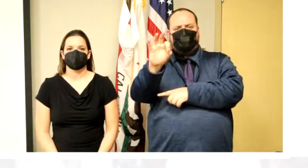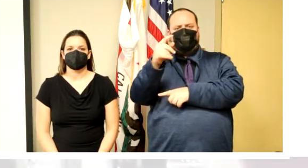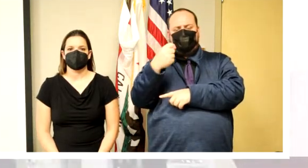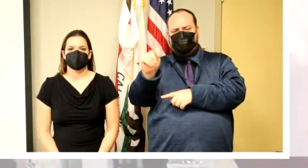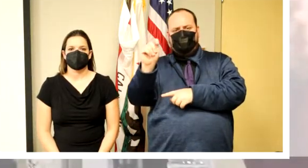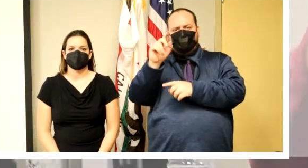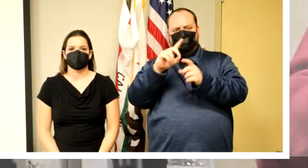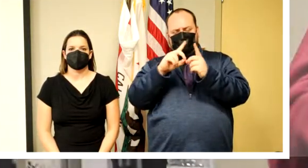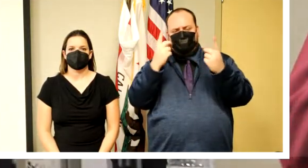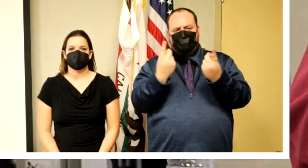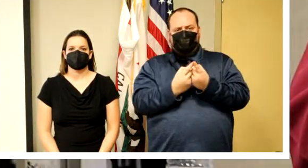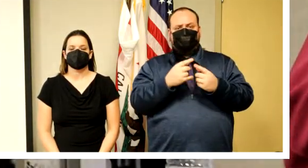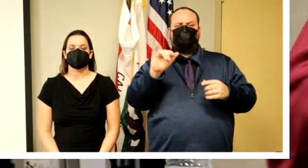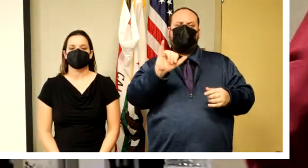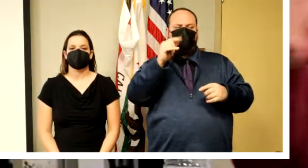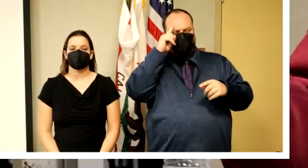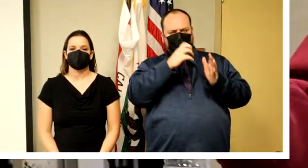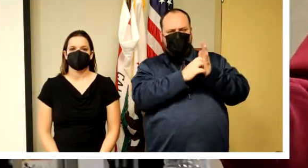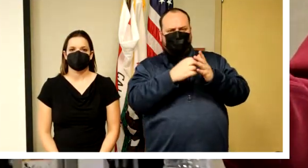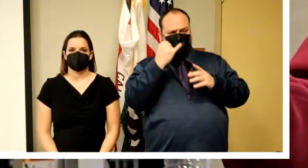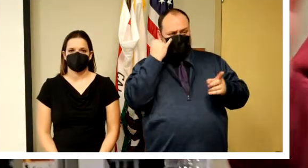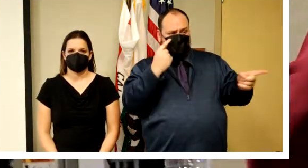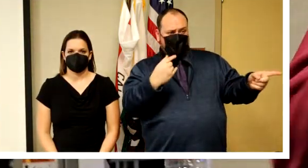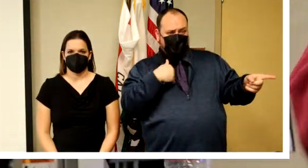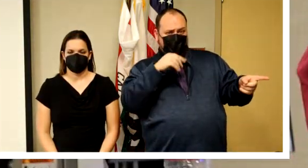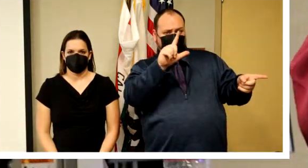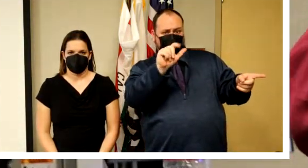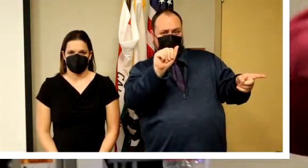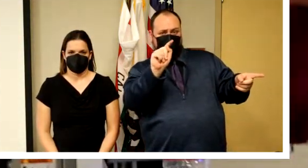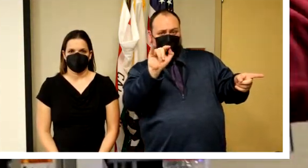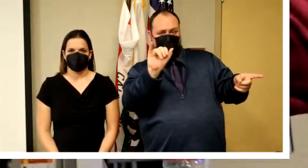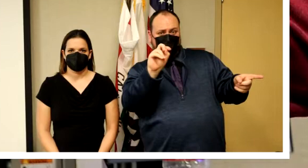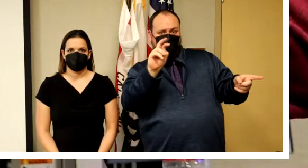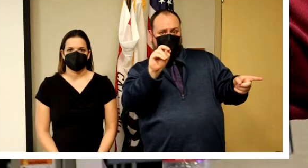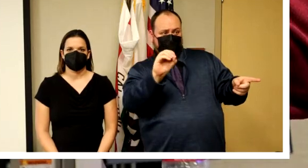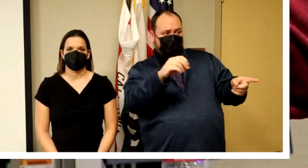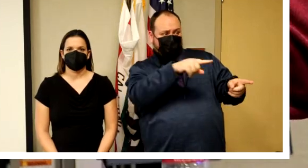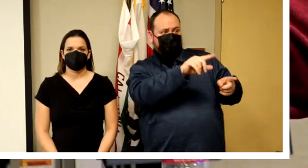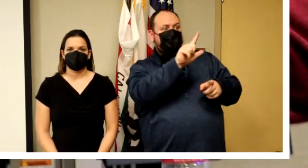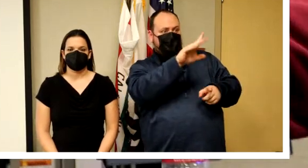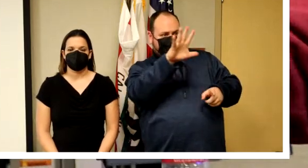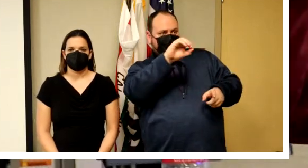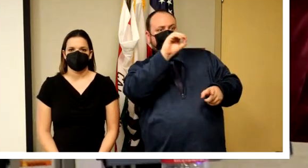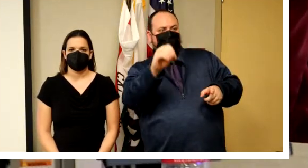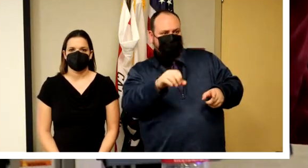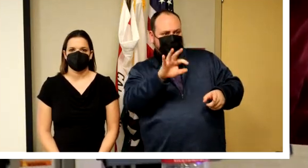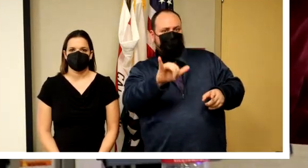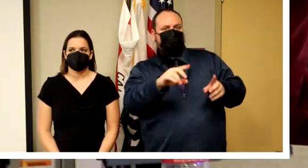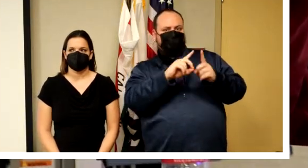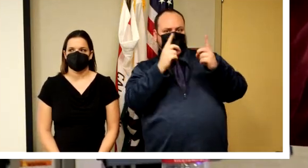we have a Latino population that's 25% of this district, but it's all evenly spread out throughout the whole,